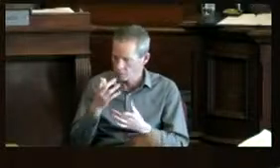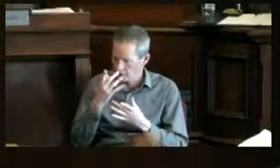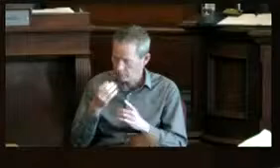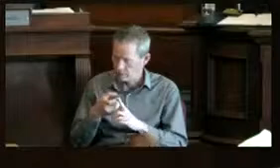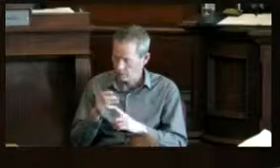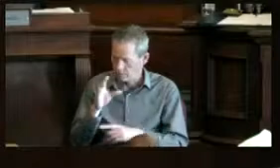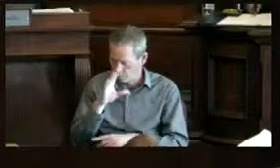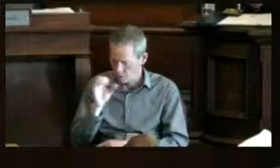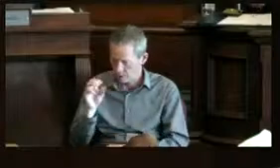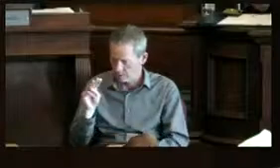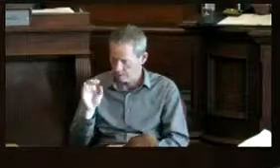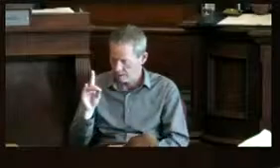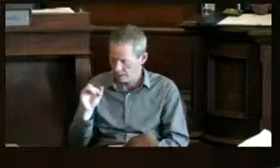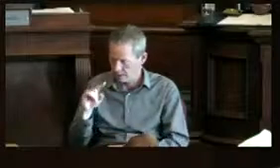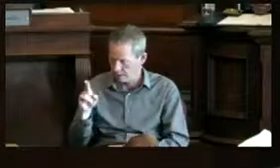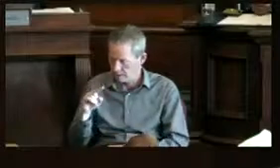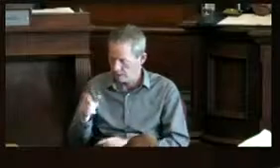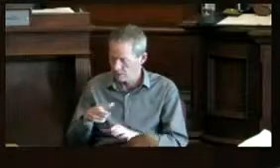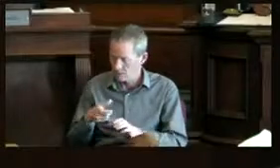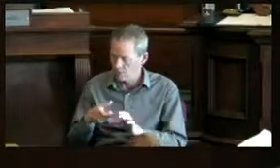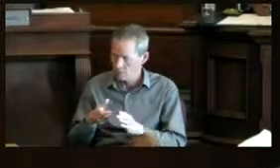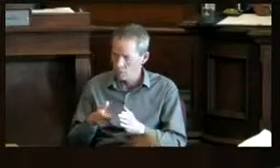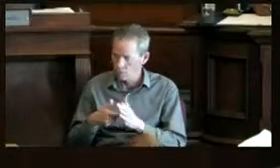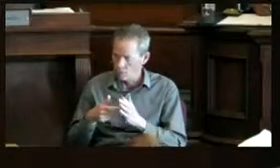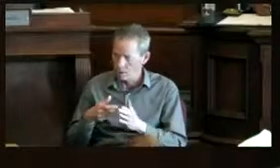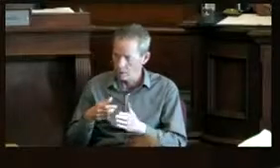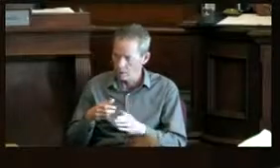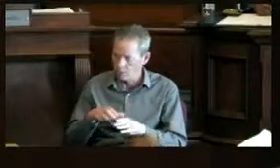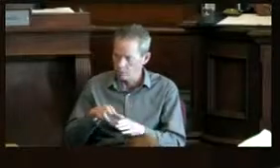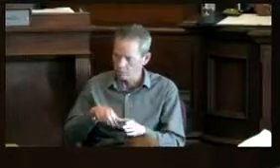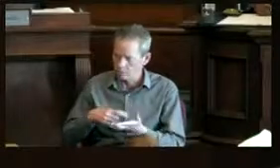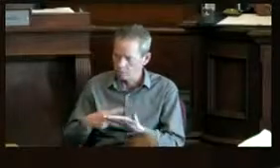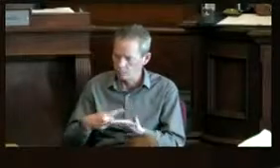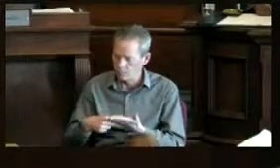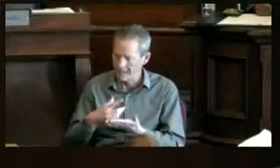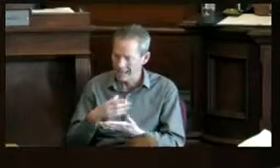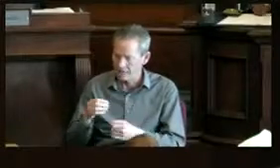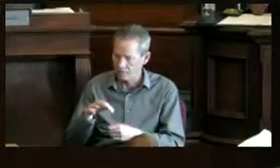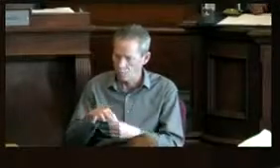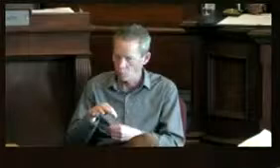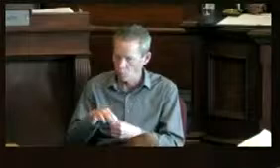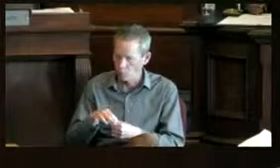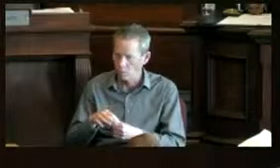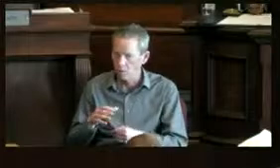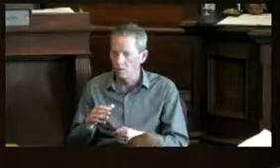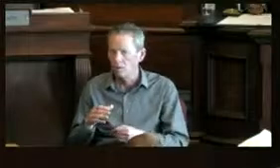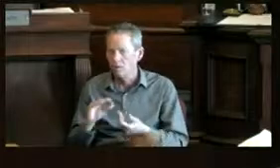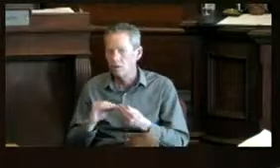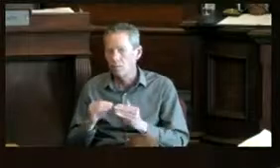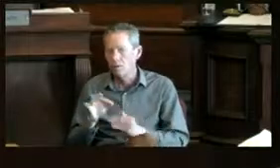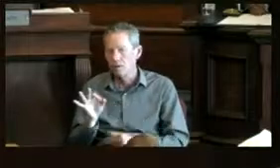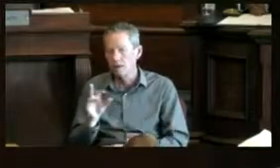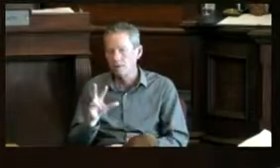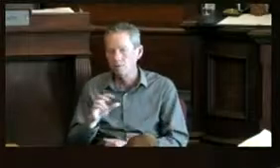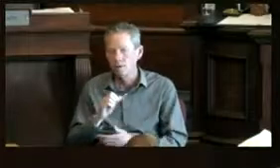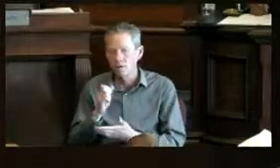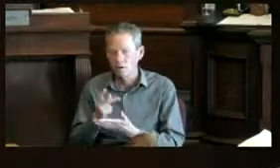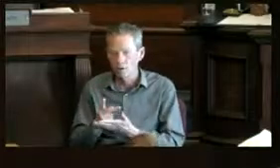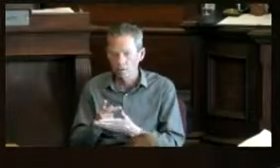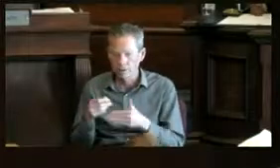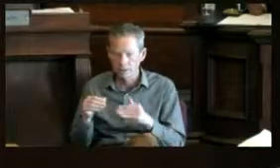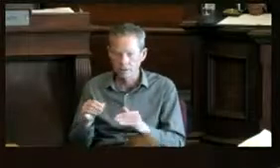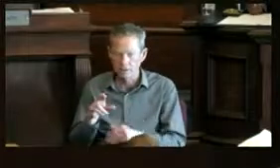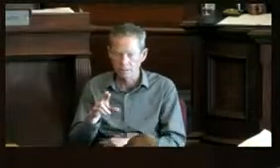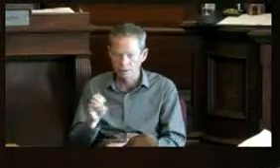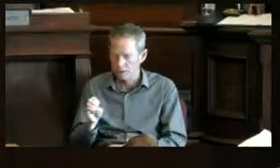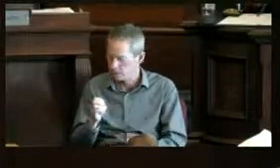from President Melendez. He is required to recuse from deliberations and from the vote. Introductory number 93 is authorizing the sale of real